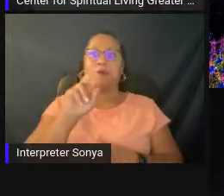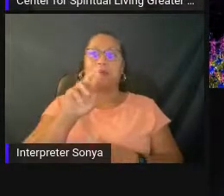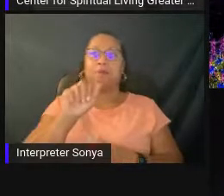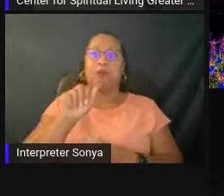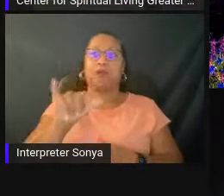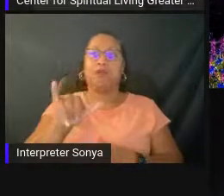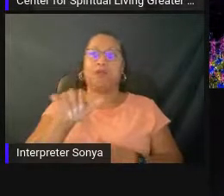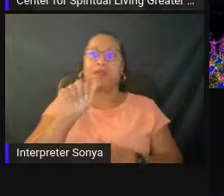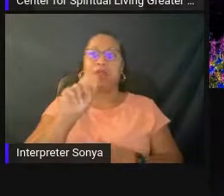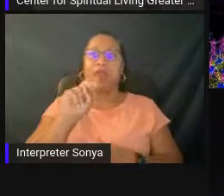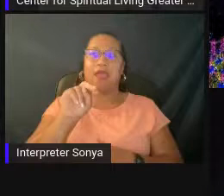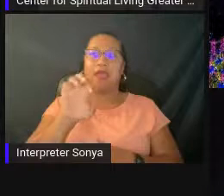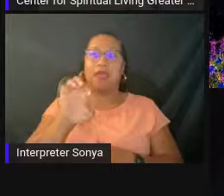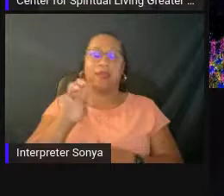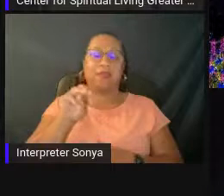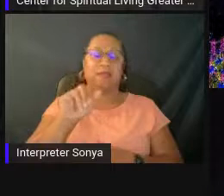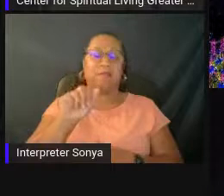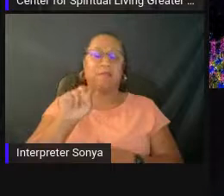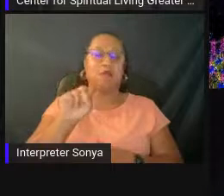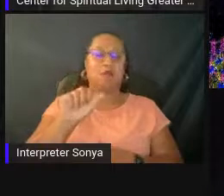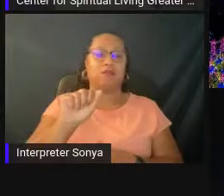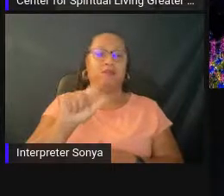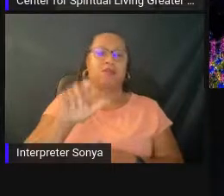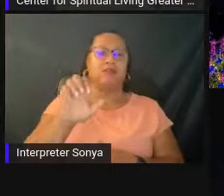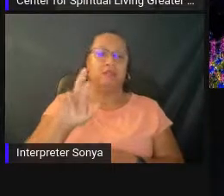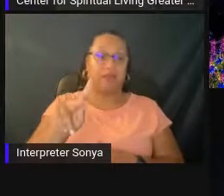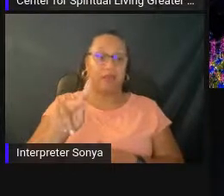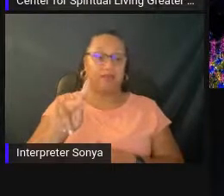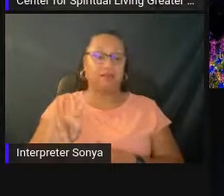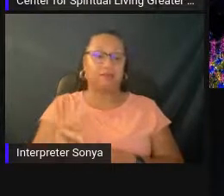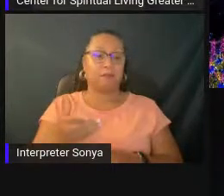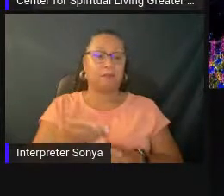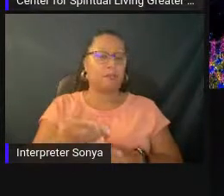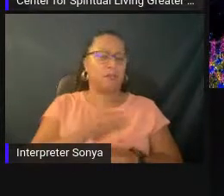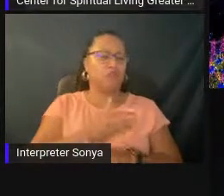pre-service meditation was led by Sue Monahan.